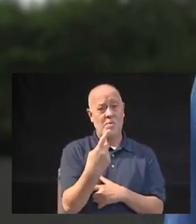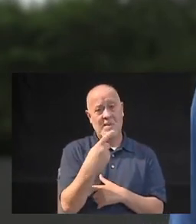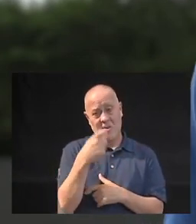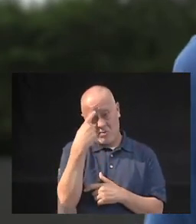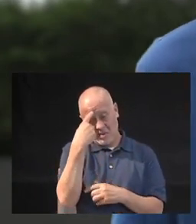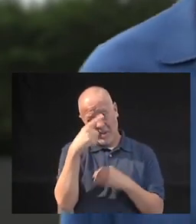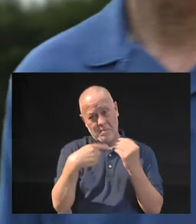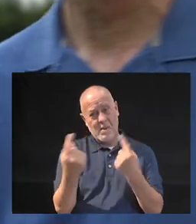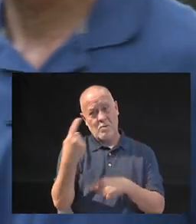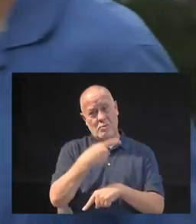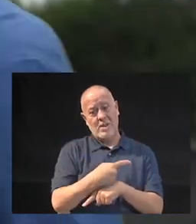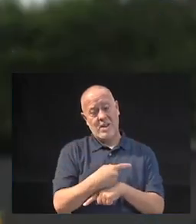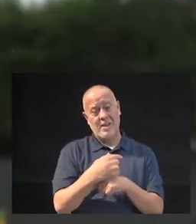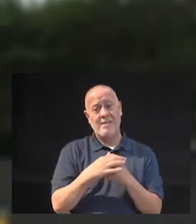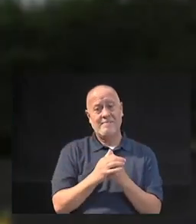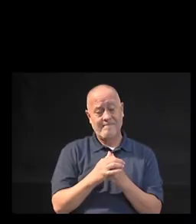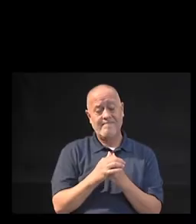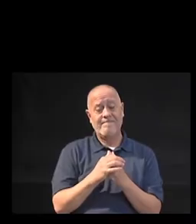about today.